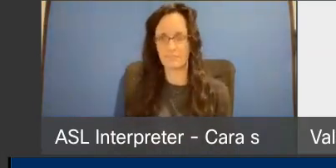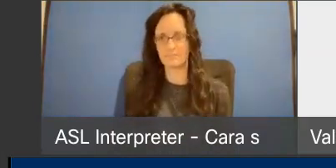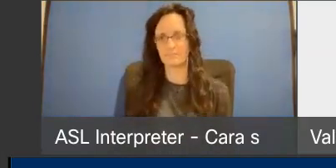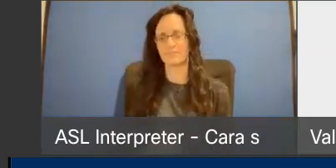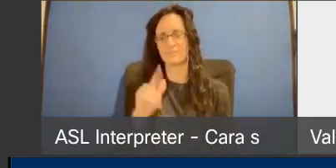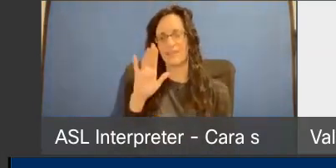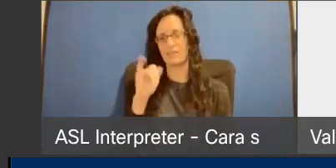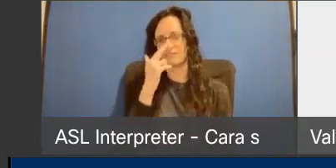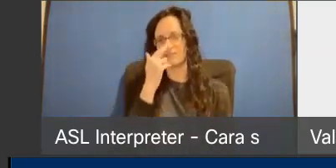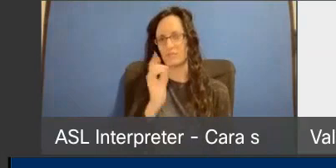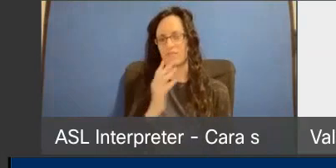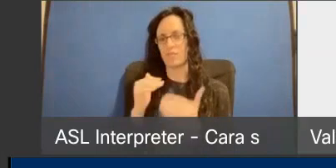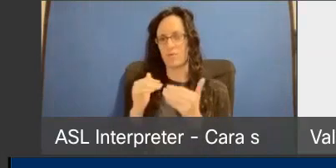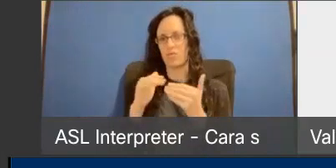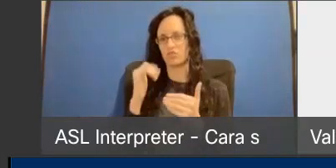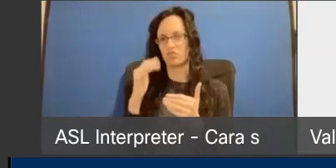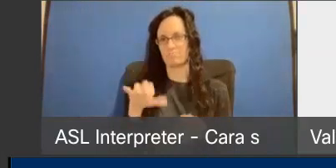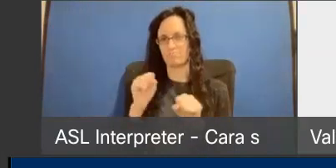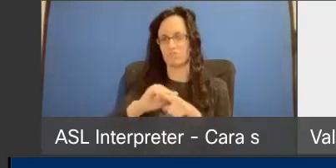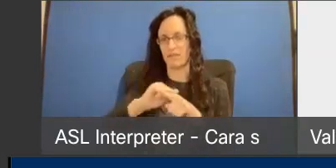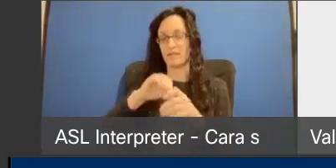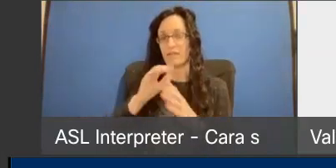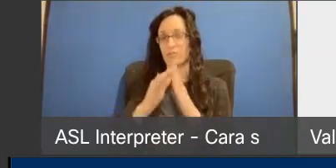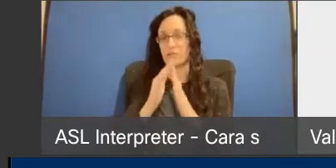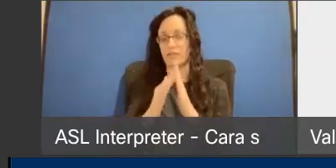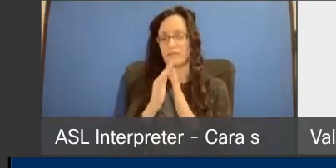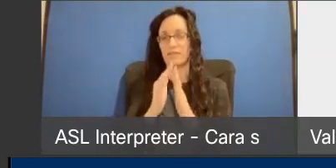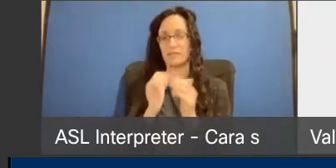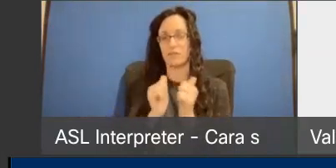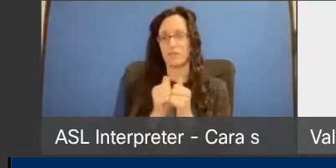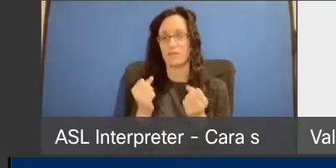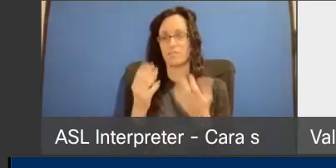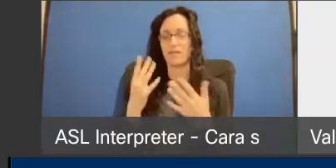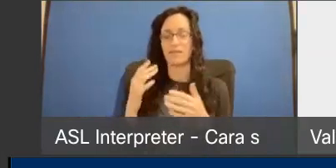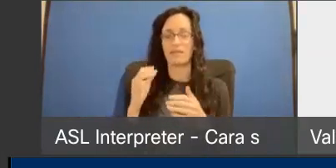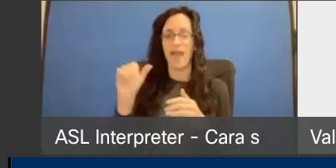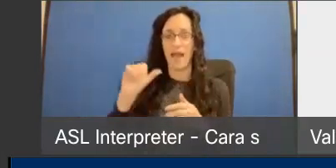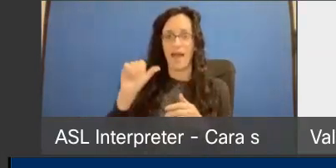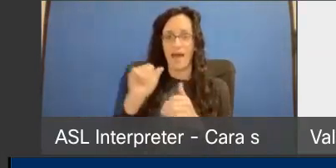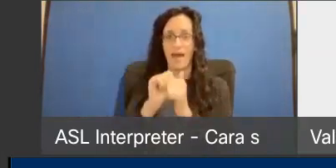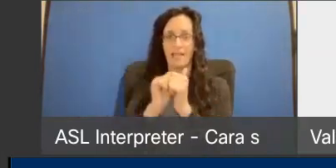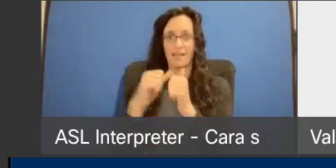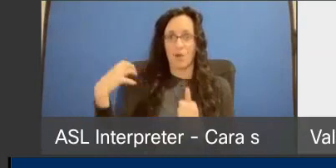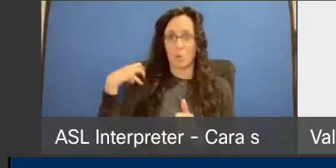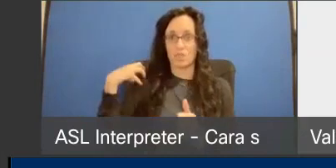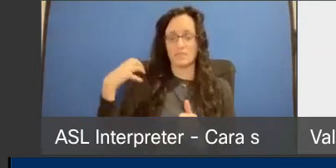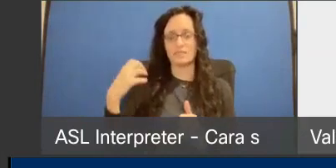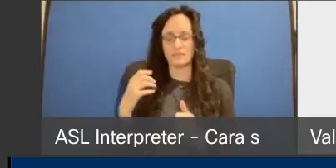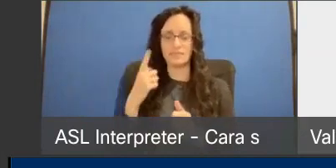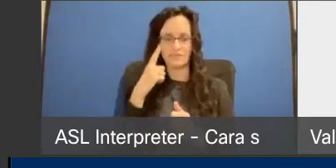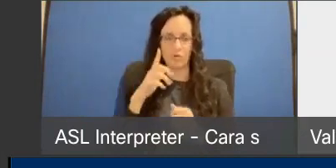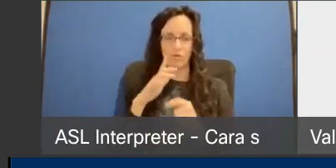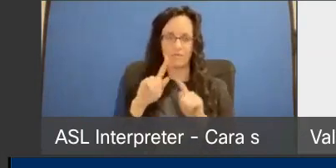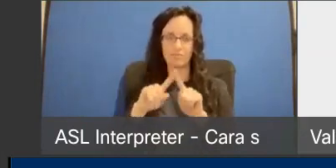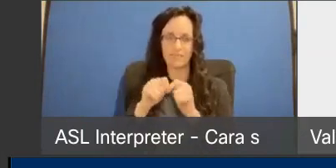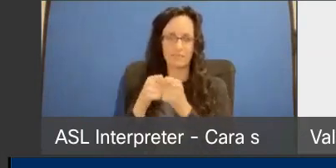colleagues, Jim, did a training in one community with a bunch of the coaches for the athletic teams in the community athletic teams, and we were doing